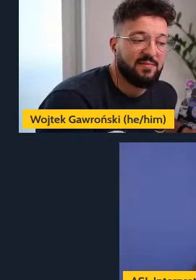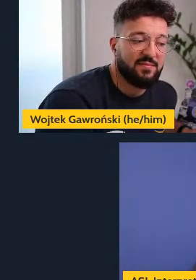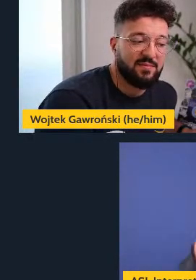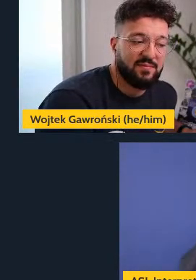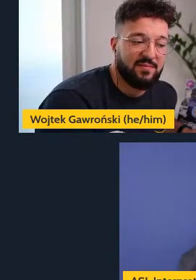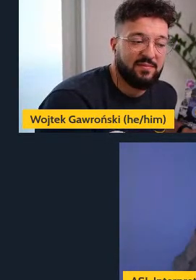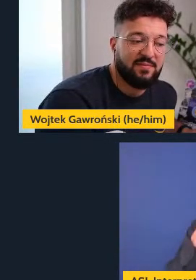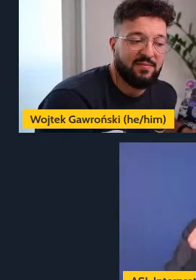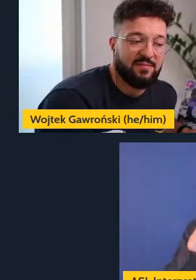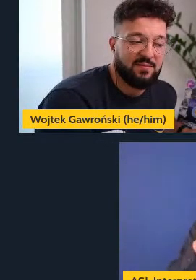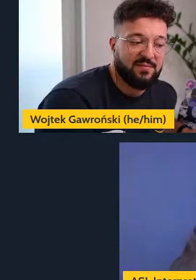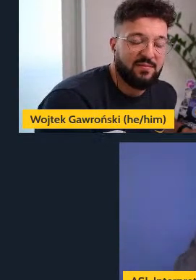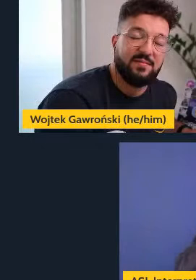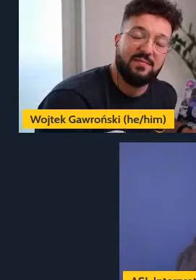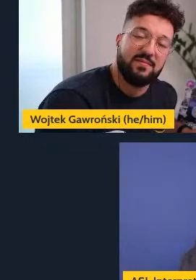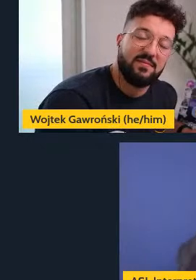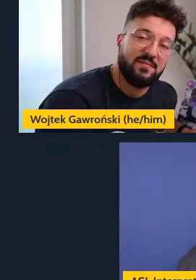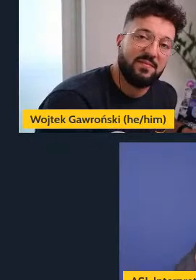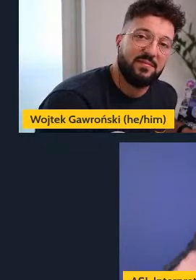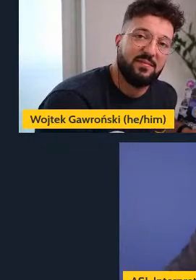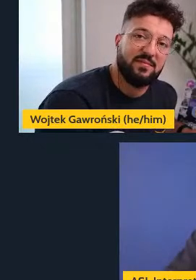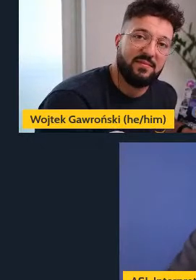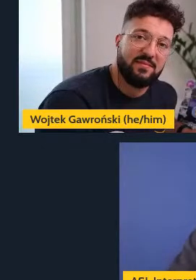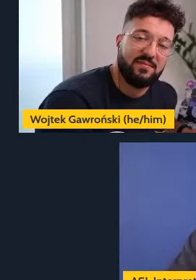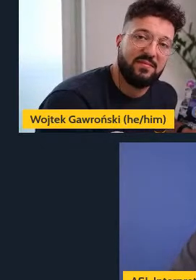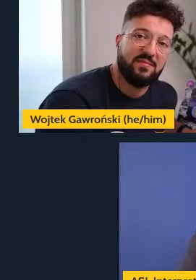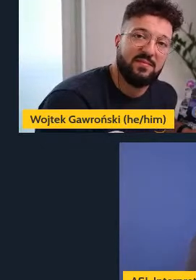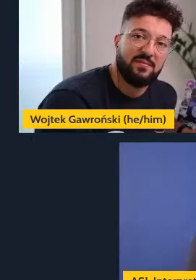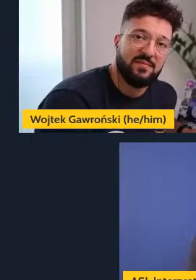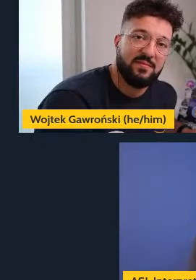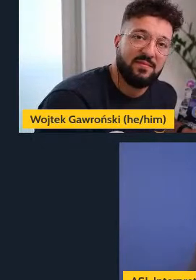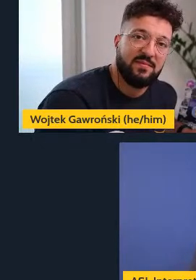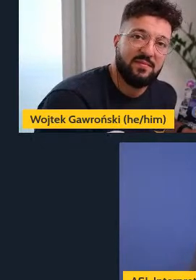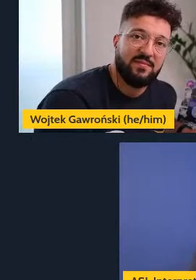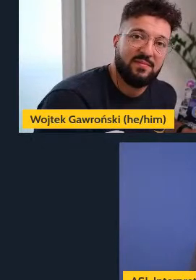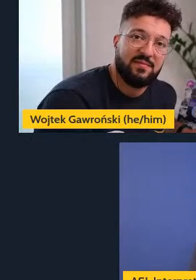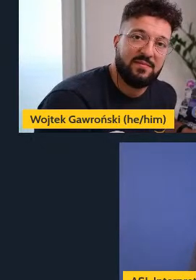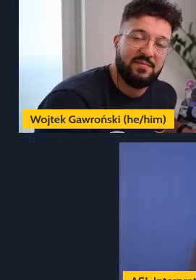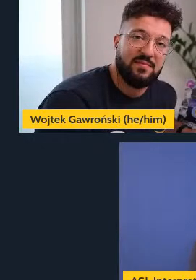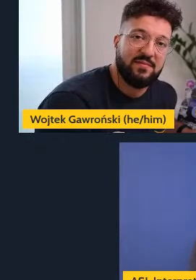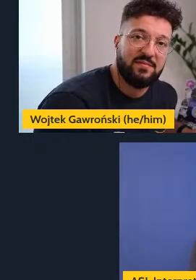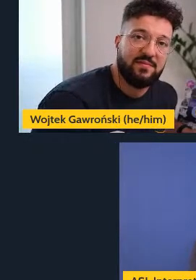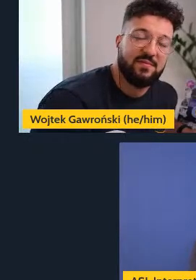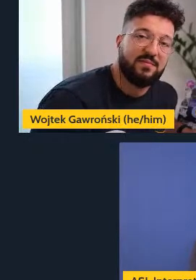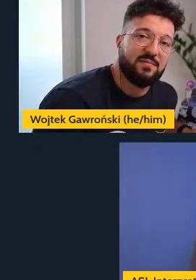a particular project because it's being developed so fast. And